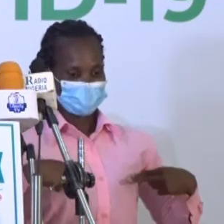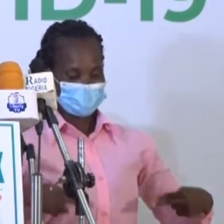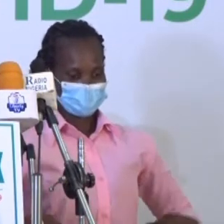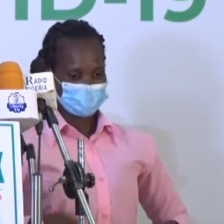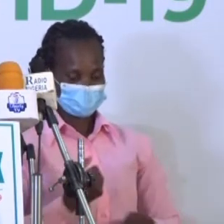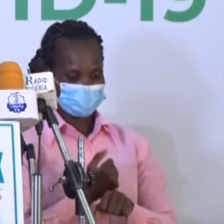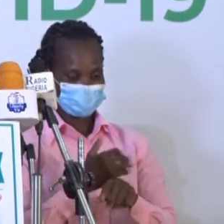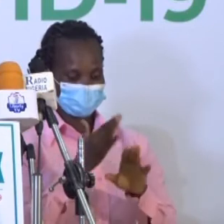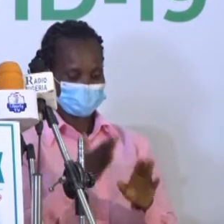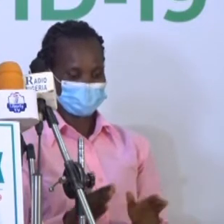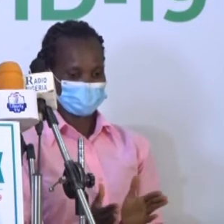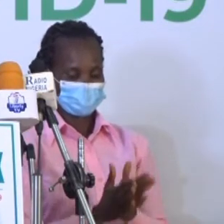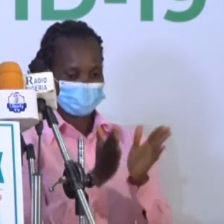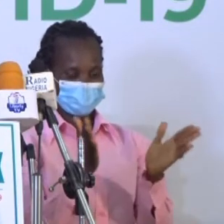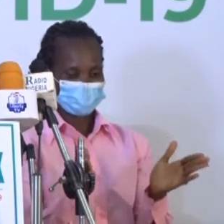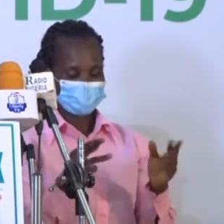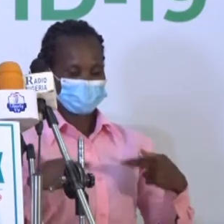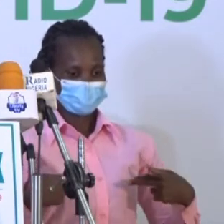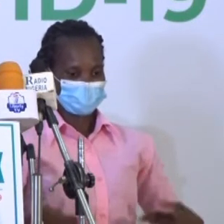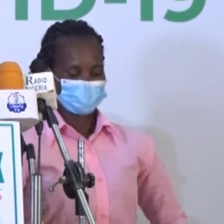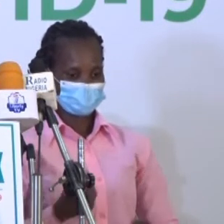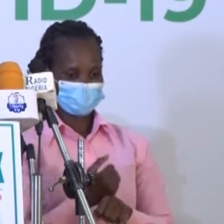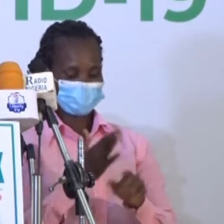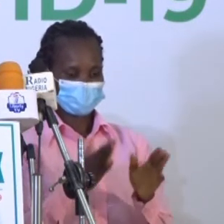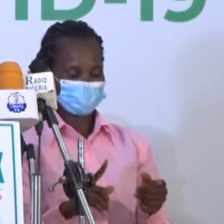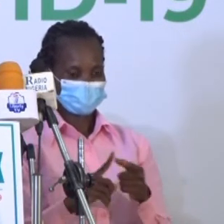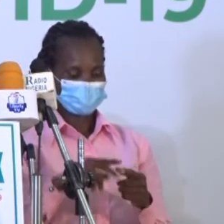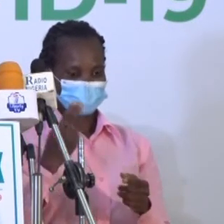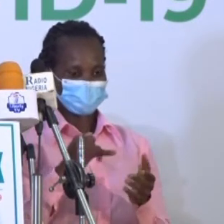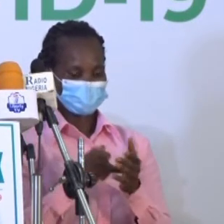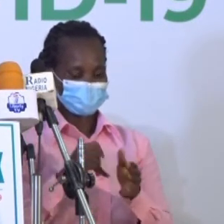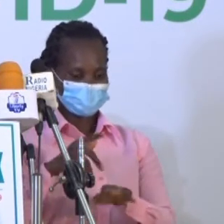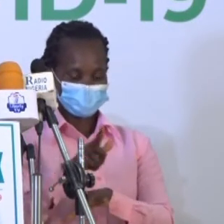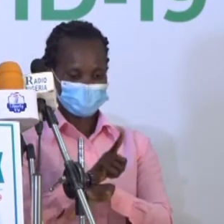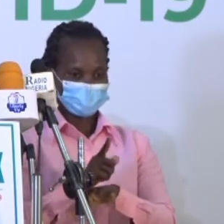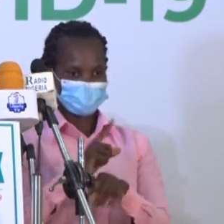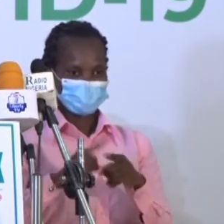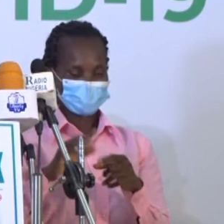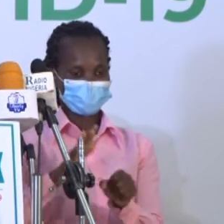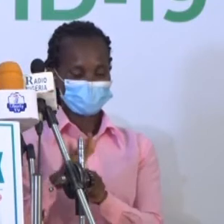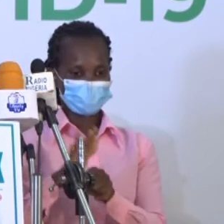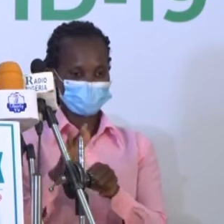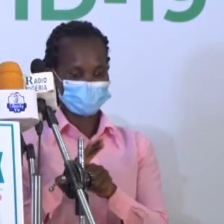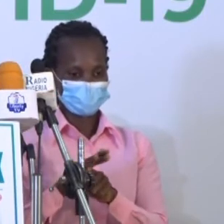workers, public health workers, to use these labs to the full potential and enable us